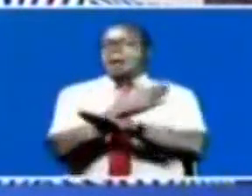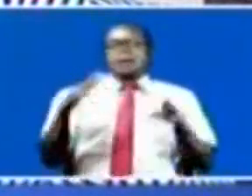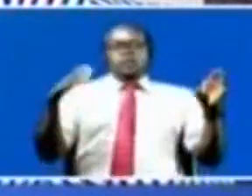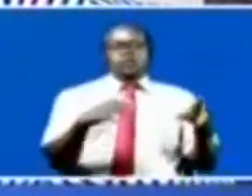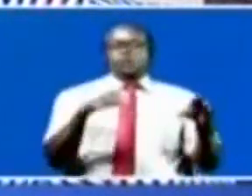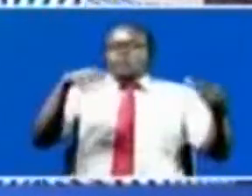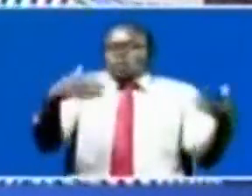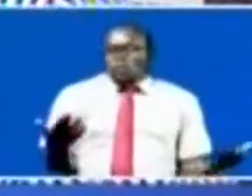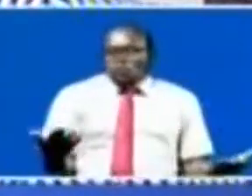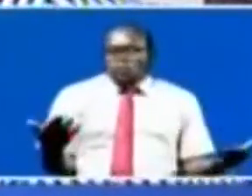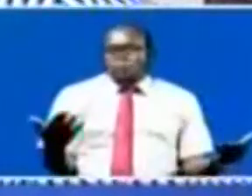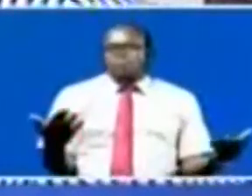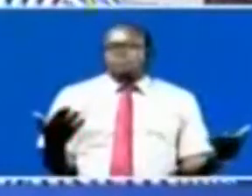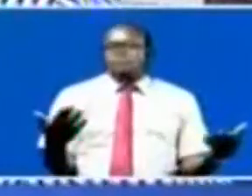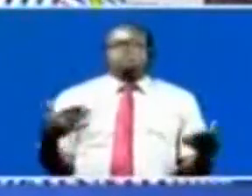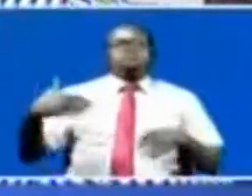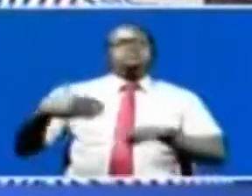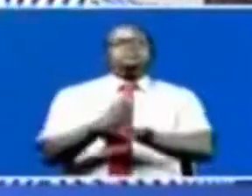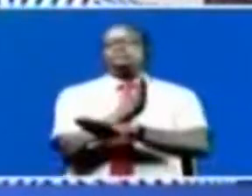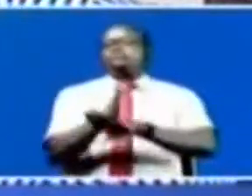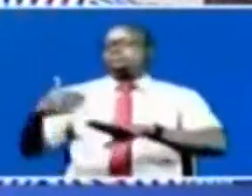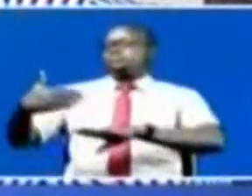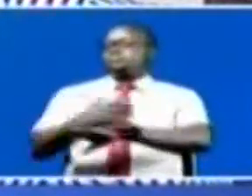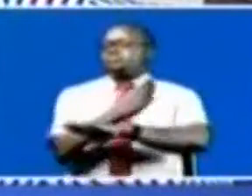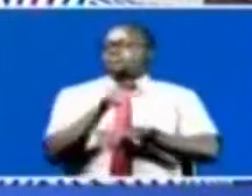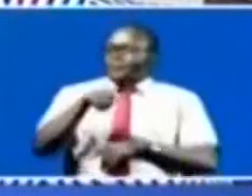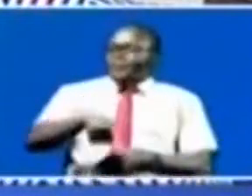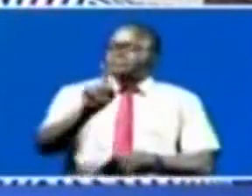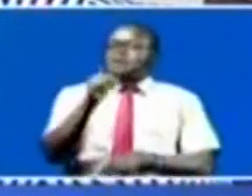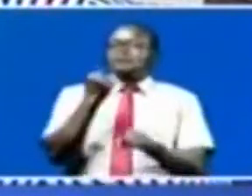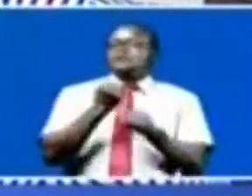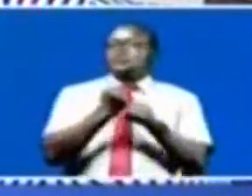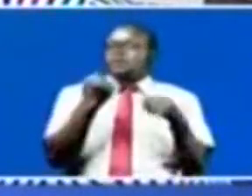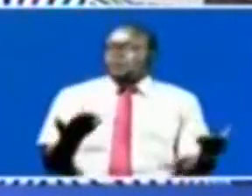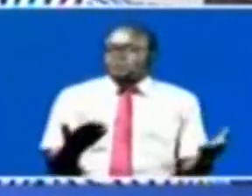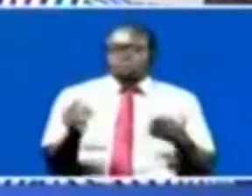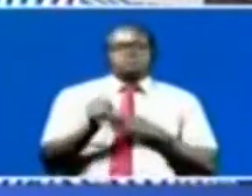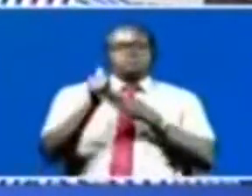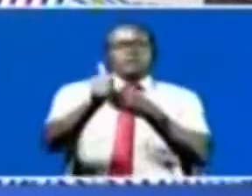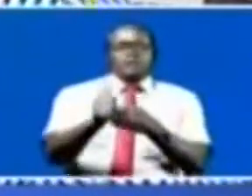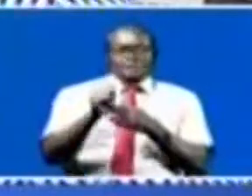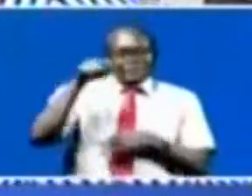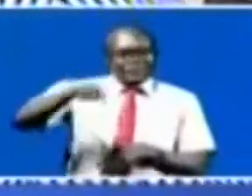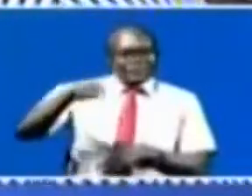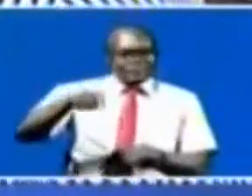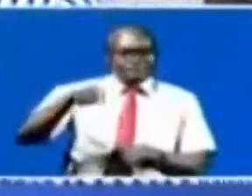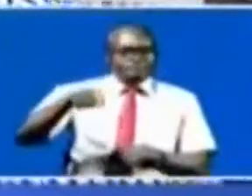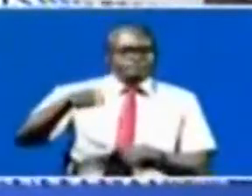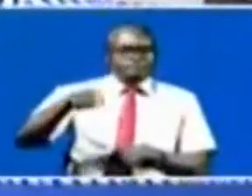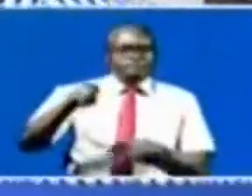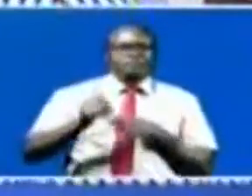Ama matapeli ambao wamekuwa wakiongoza